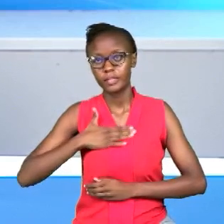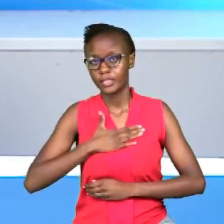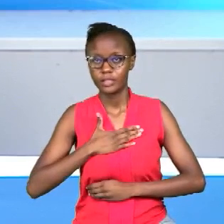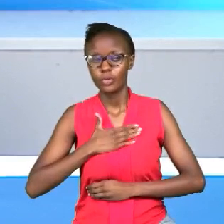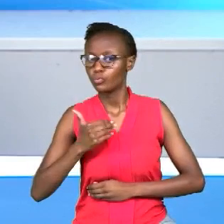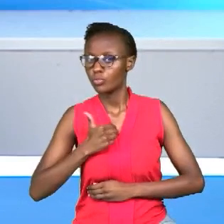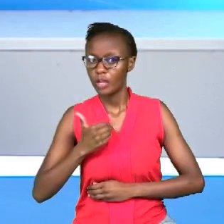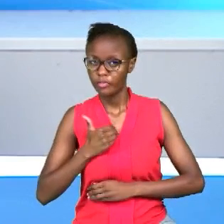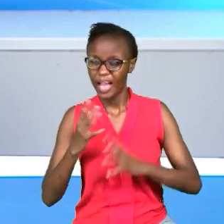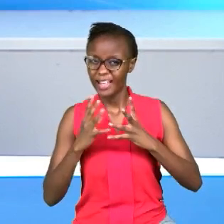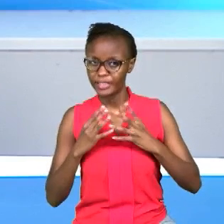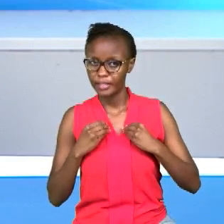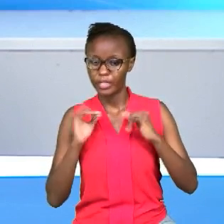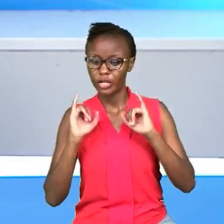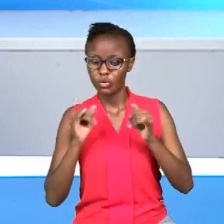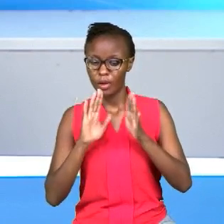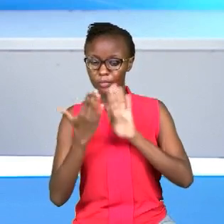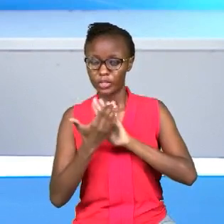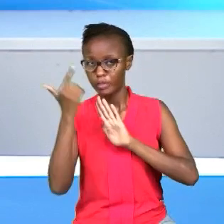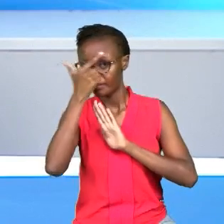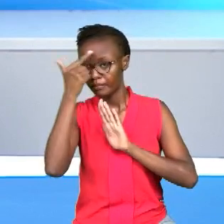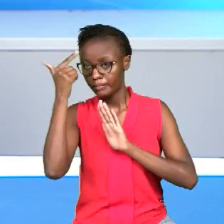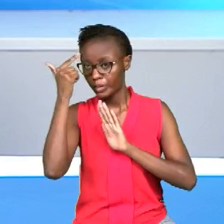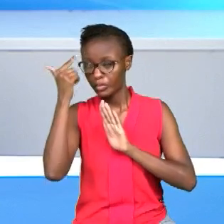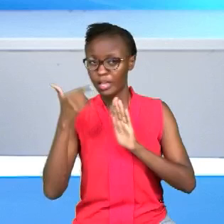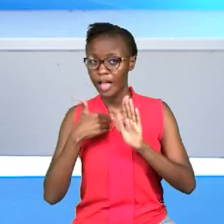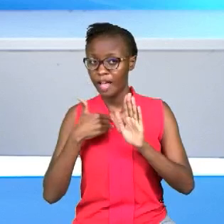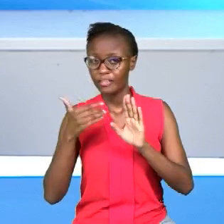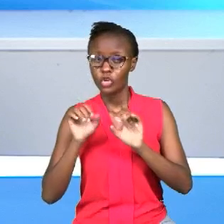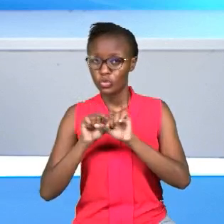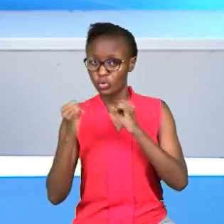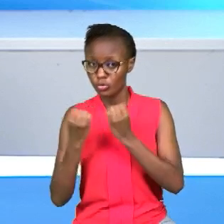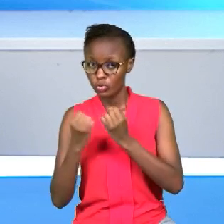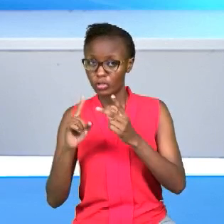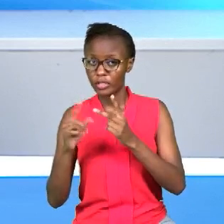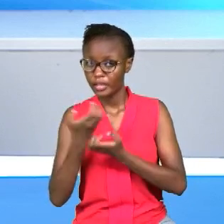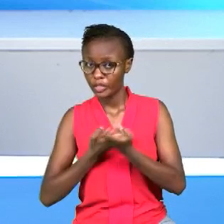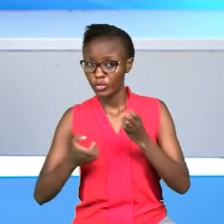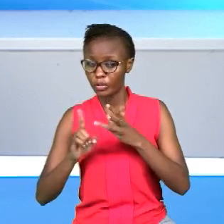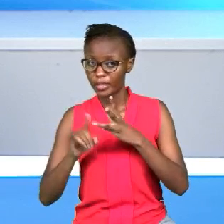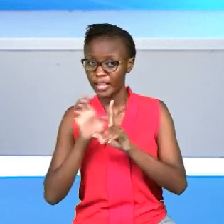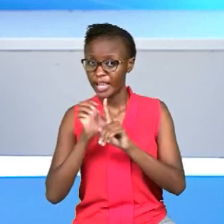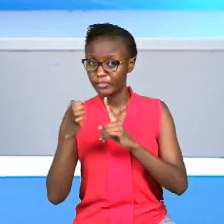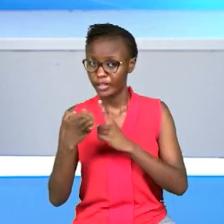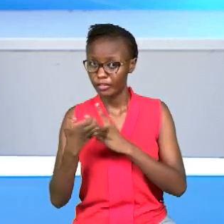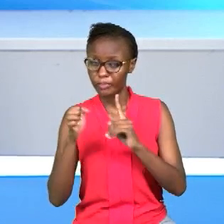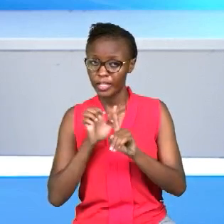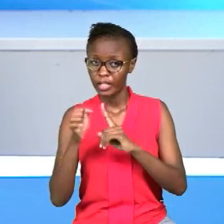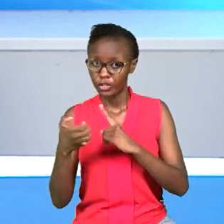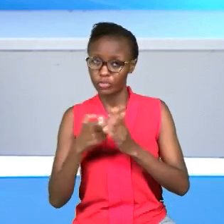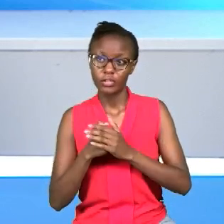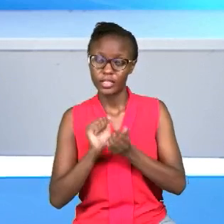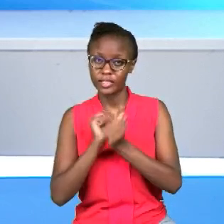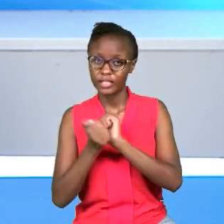which are in line with the changing socio-economic and environmental realities, such as climate change and the ballooning human population. Chapter